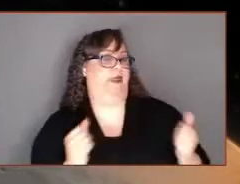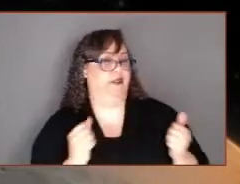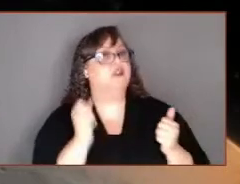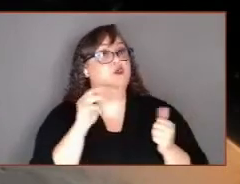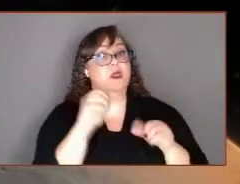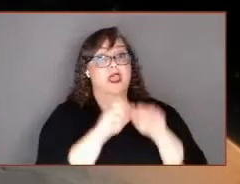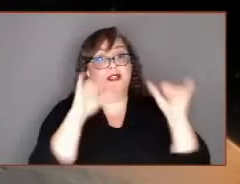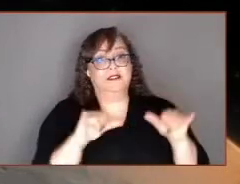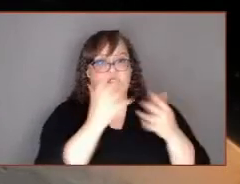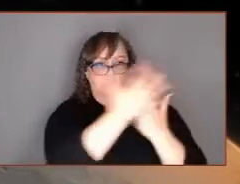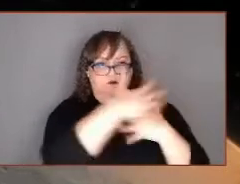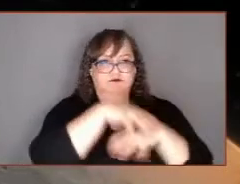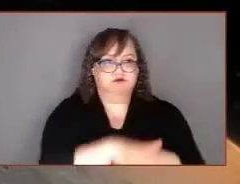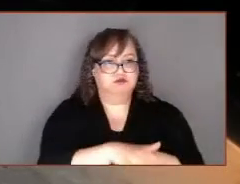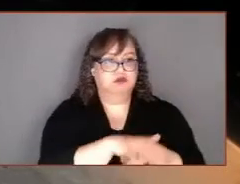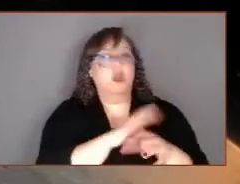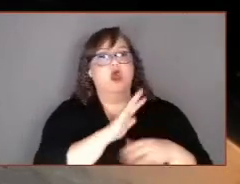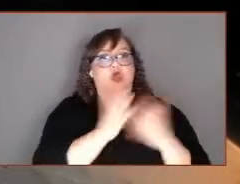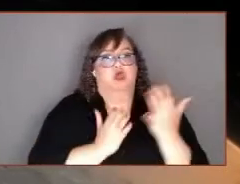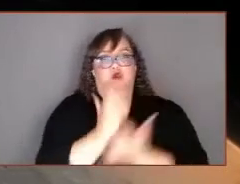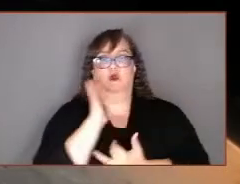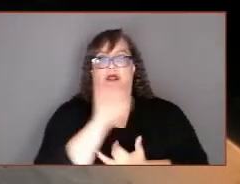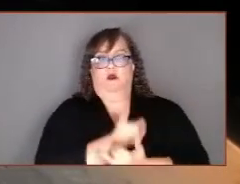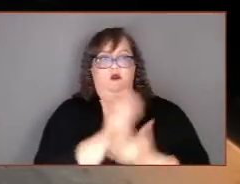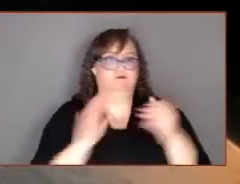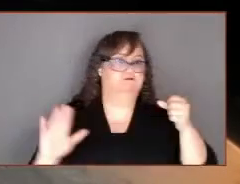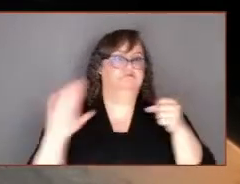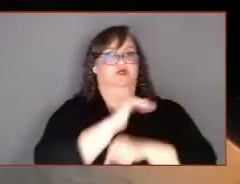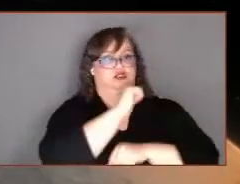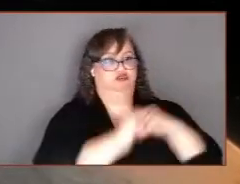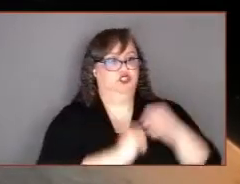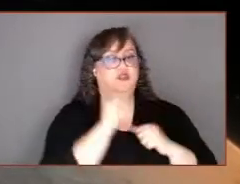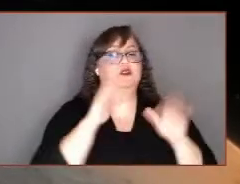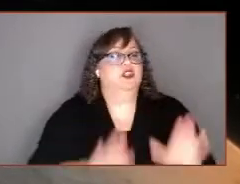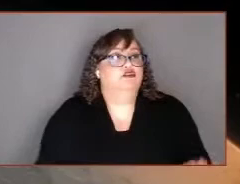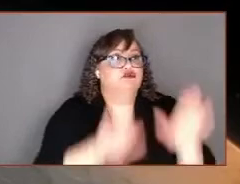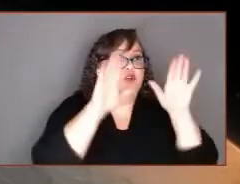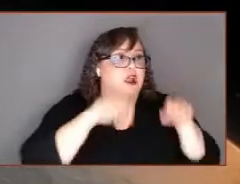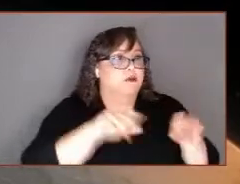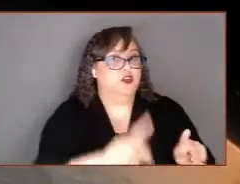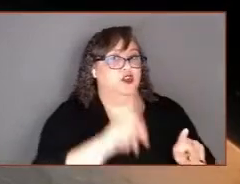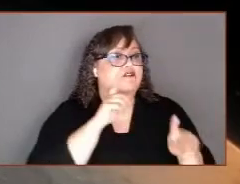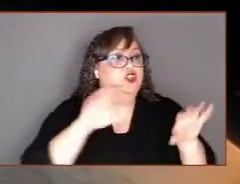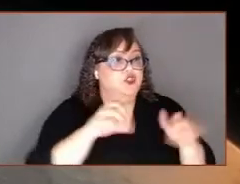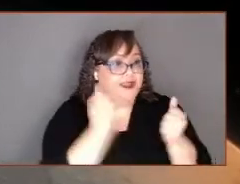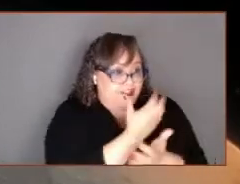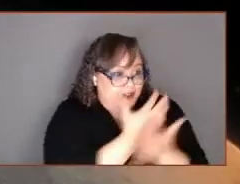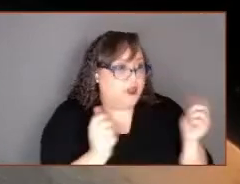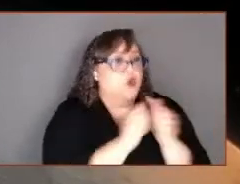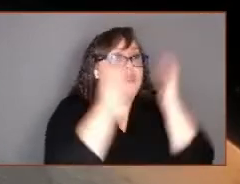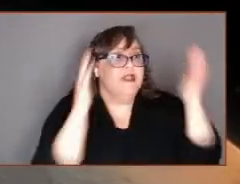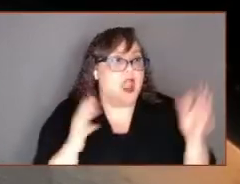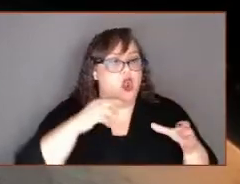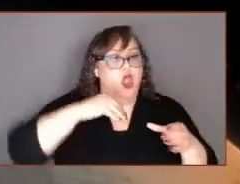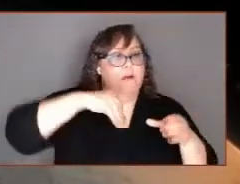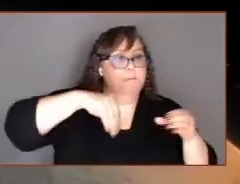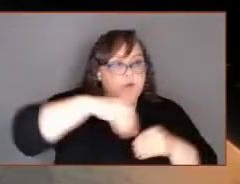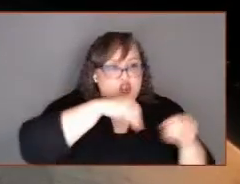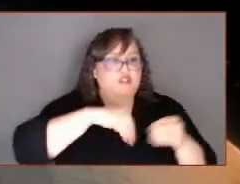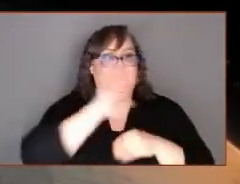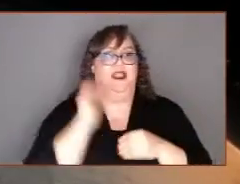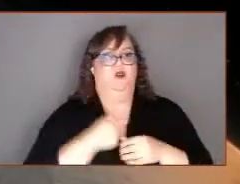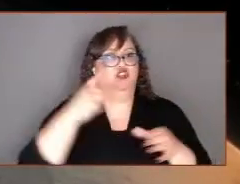integrated all throughout, and it was a great opportunity to do all things without moving the drill. You just even go down once and then just